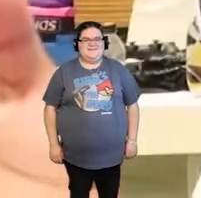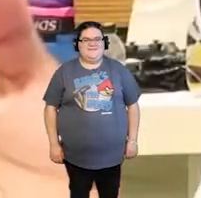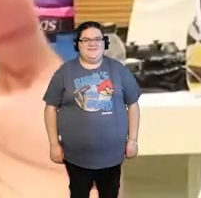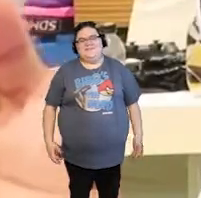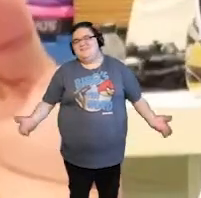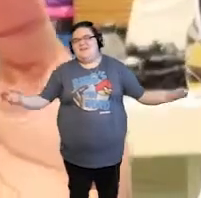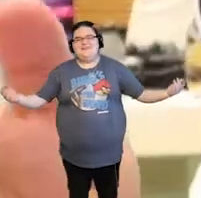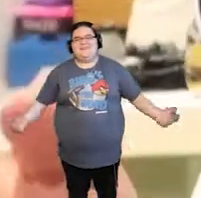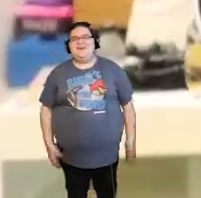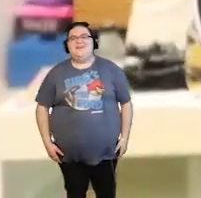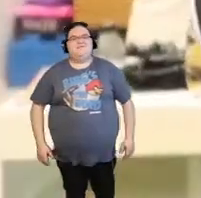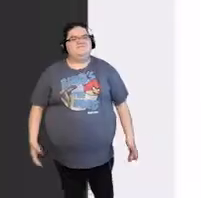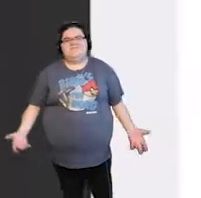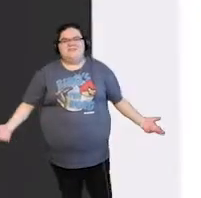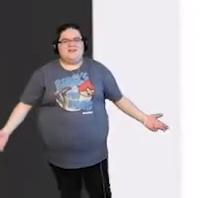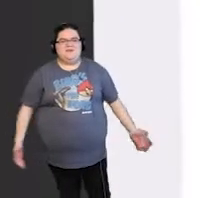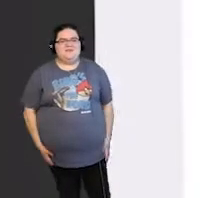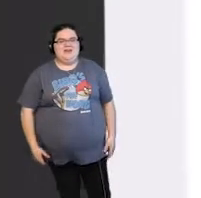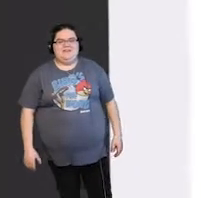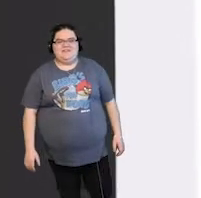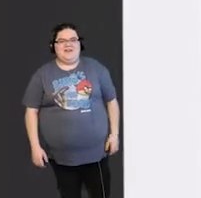just proud of it at this point. And you know,